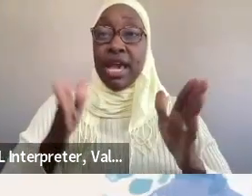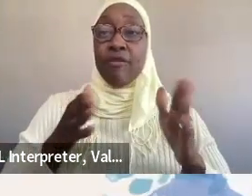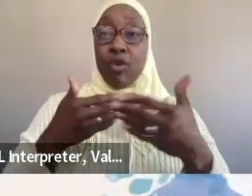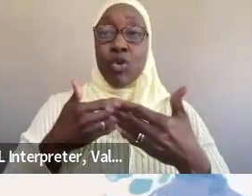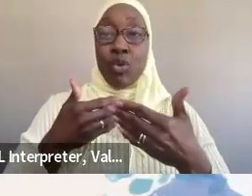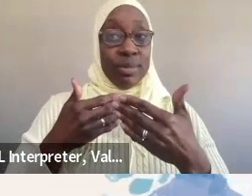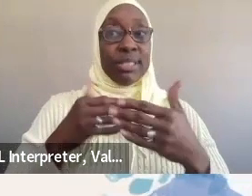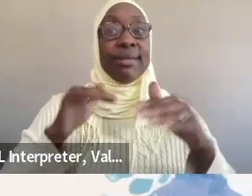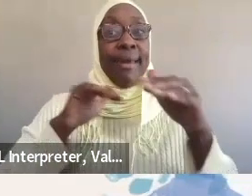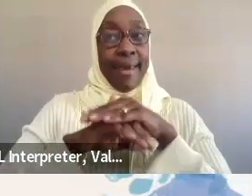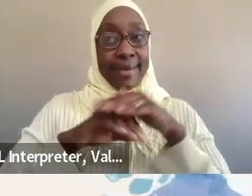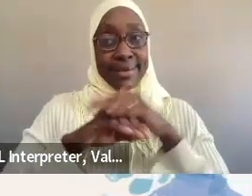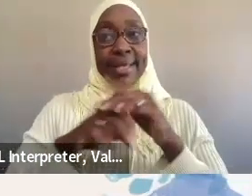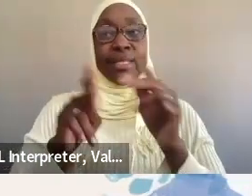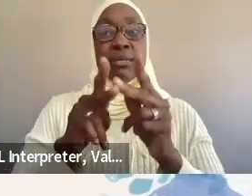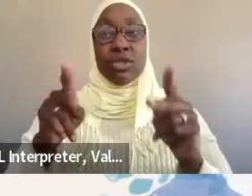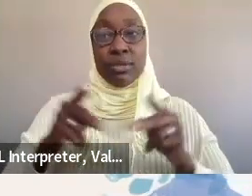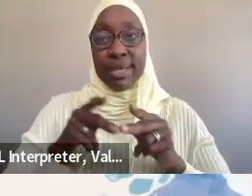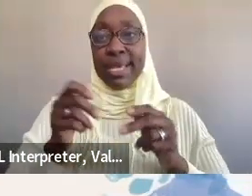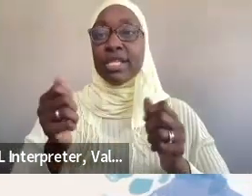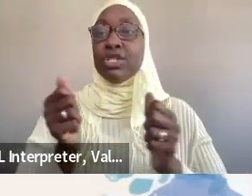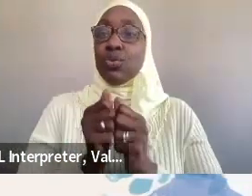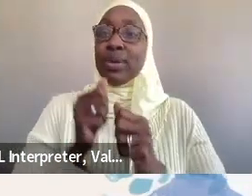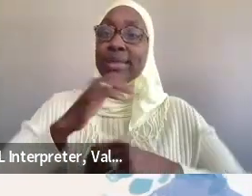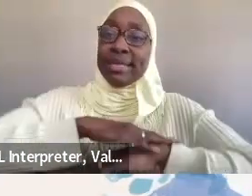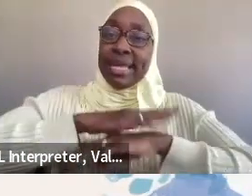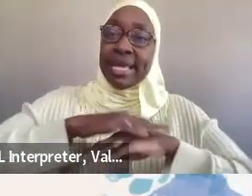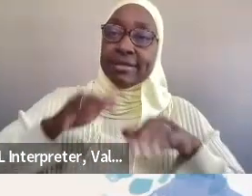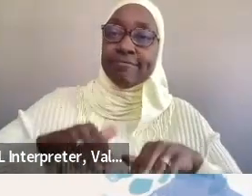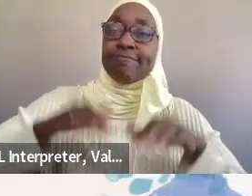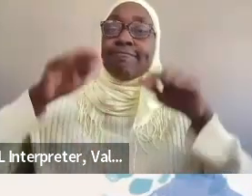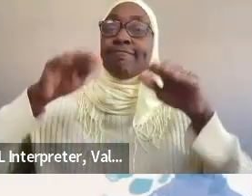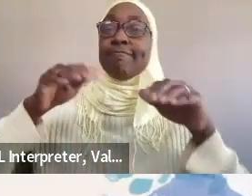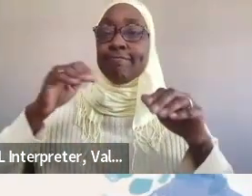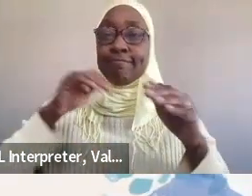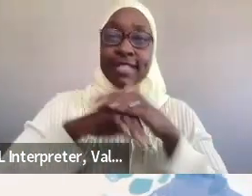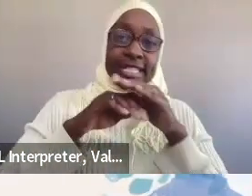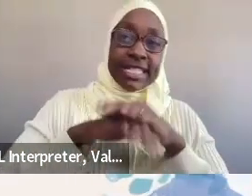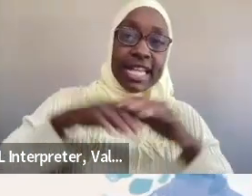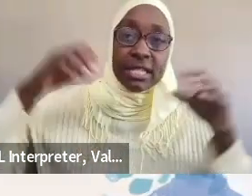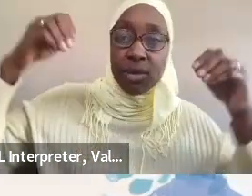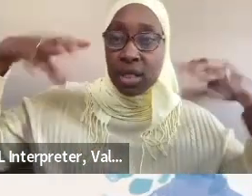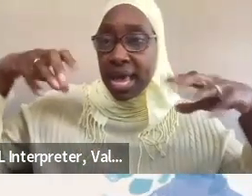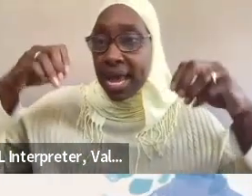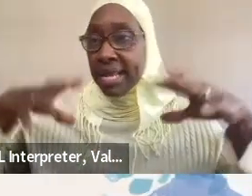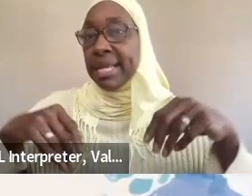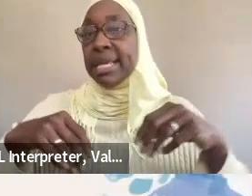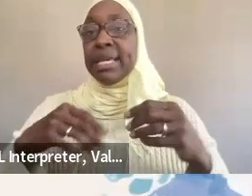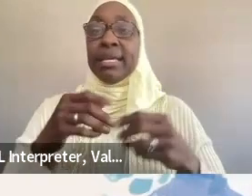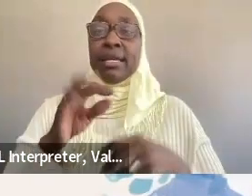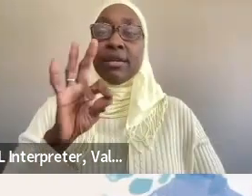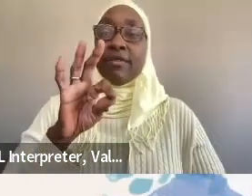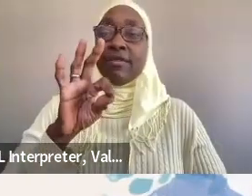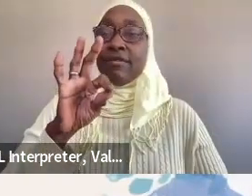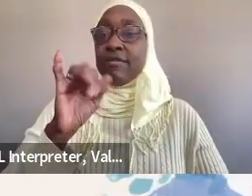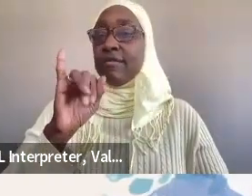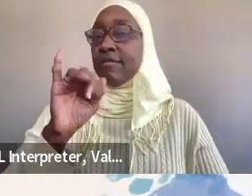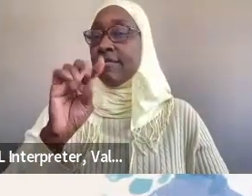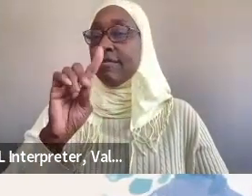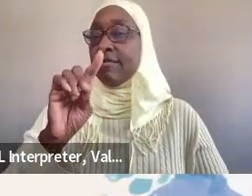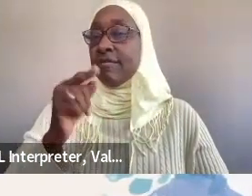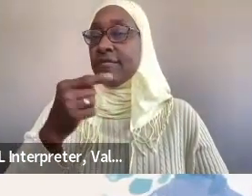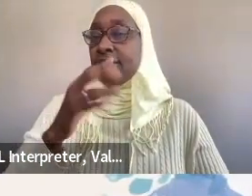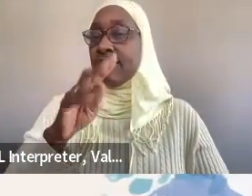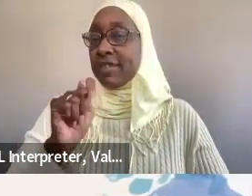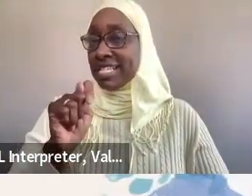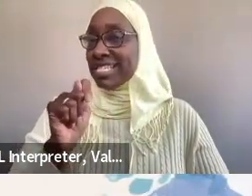in the libraries with like raisable desks and like adjustable lighting, fidget toys, just kind of more of like a quiet study space, which disabled students are